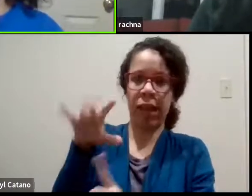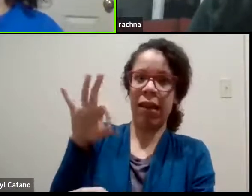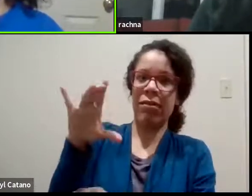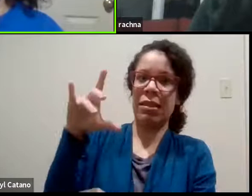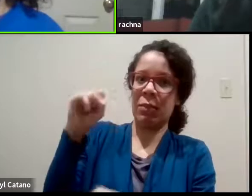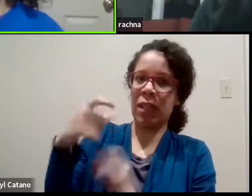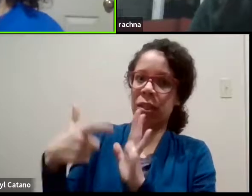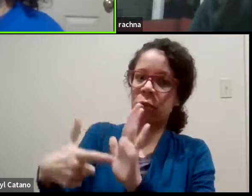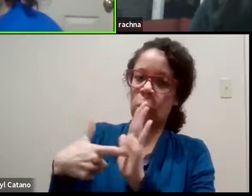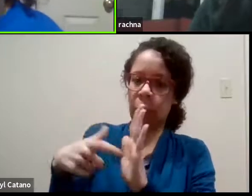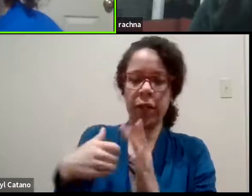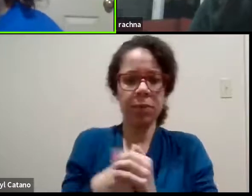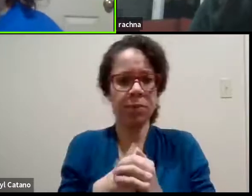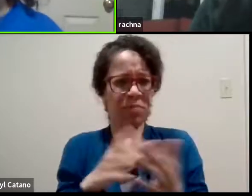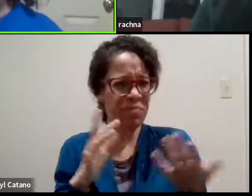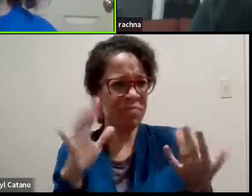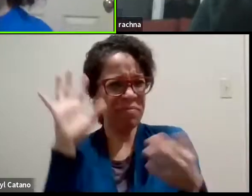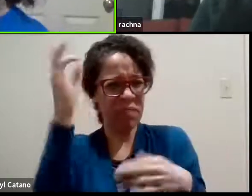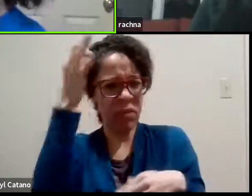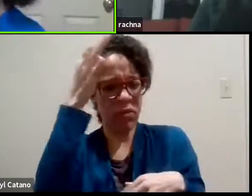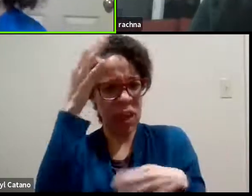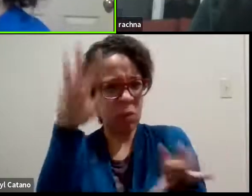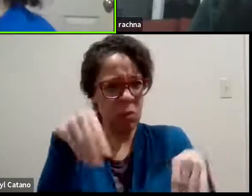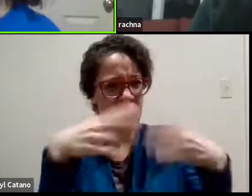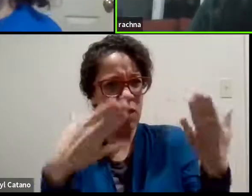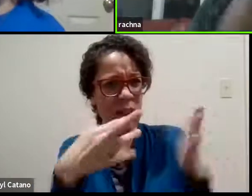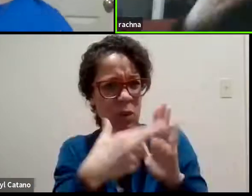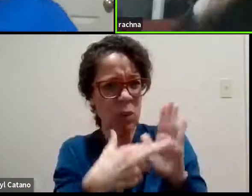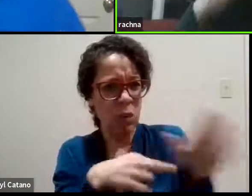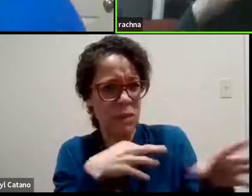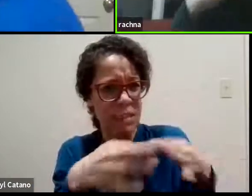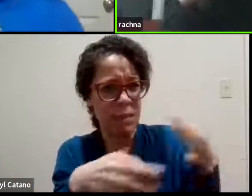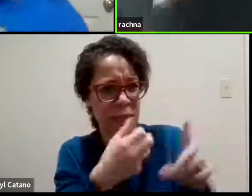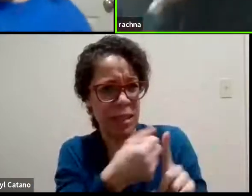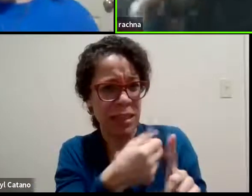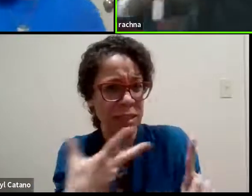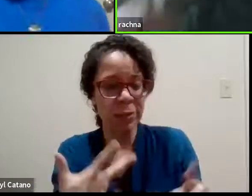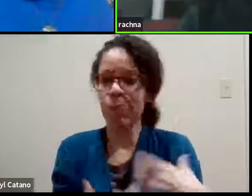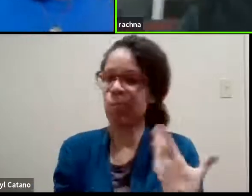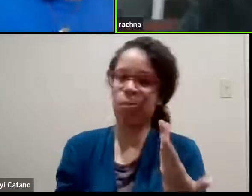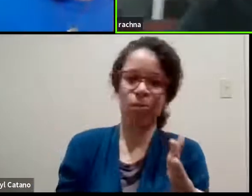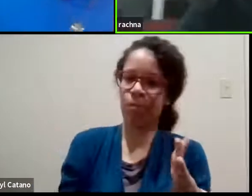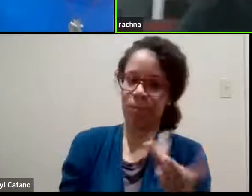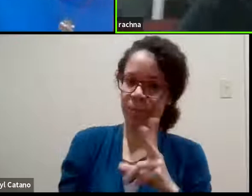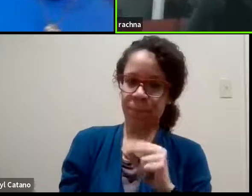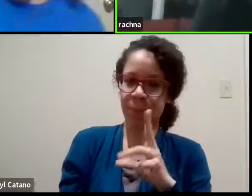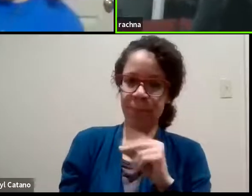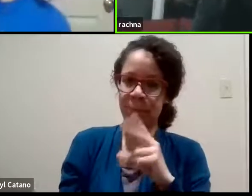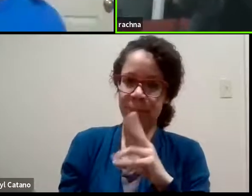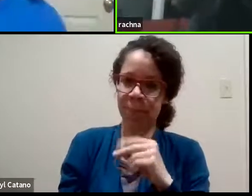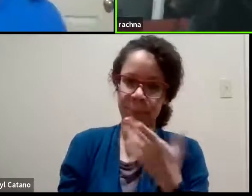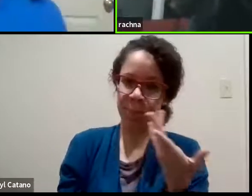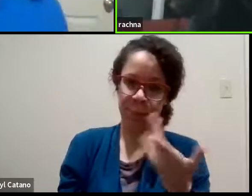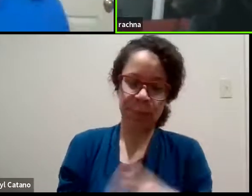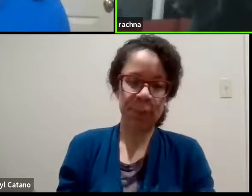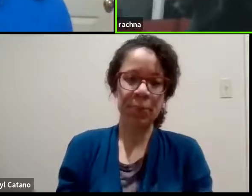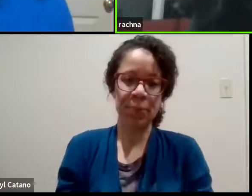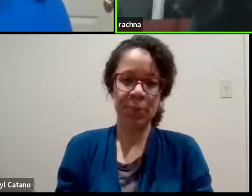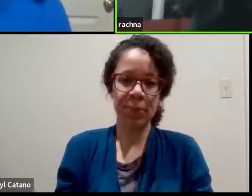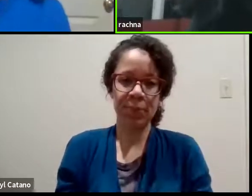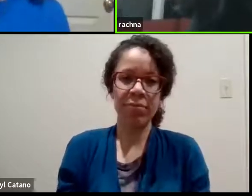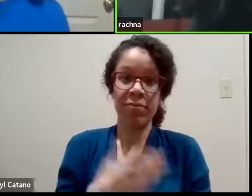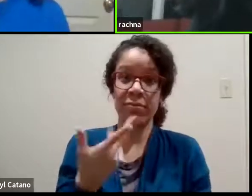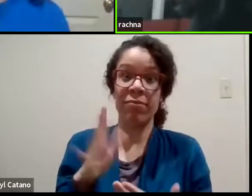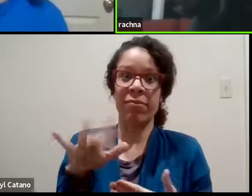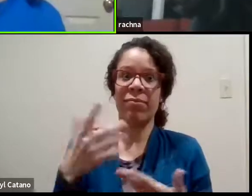guidelines on that. I don't think that's by any kind of federal rules. Yeah, it's been